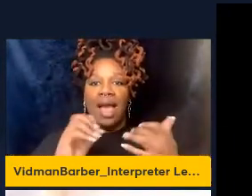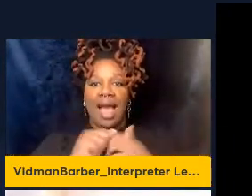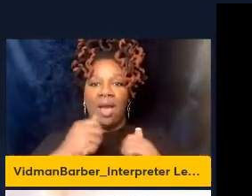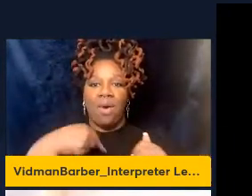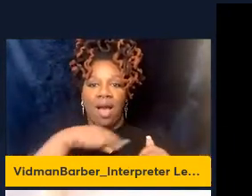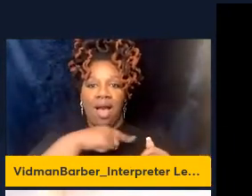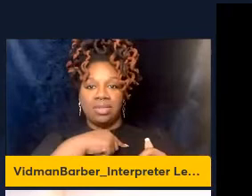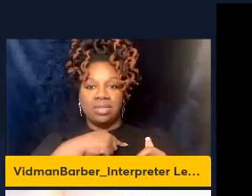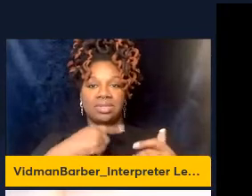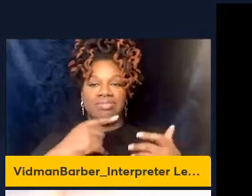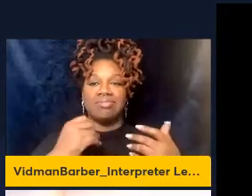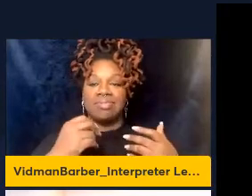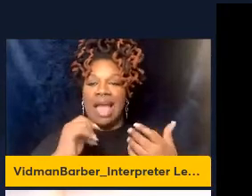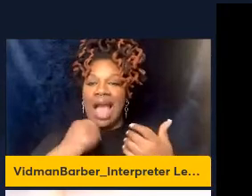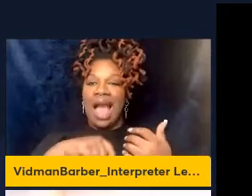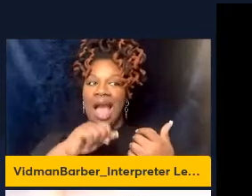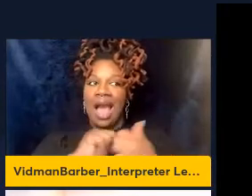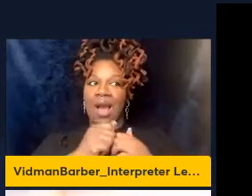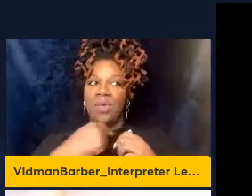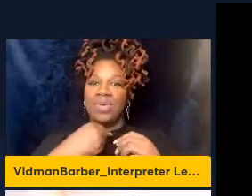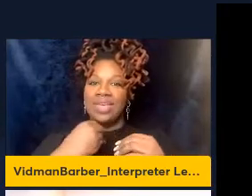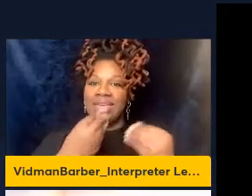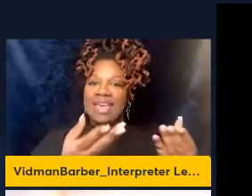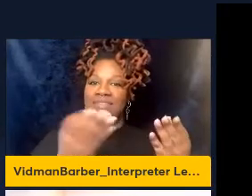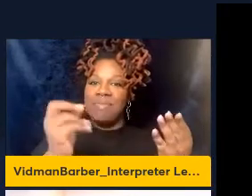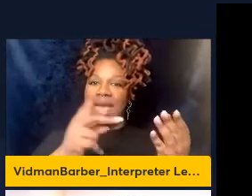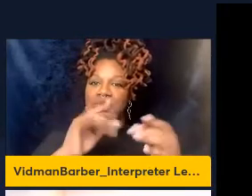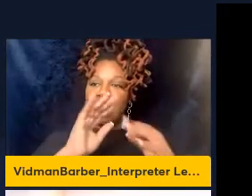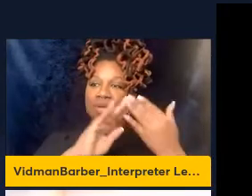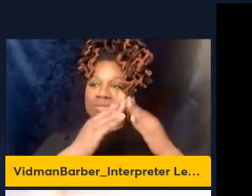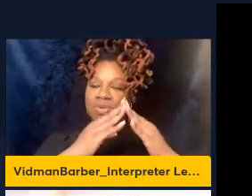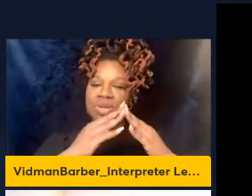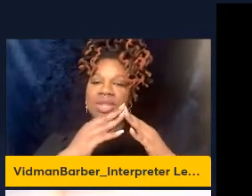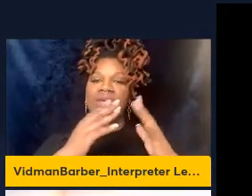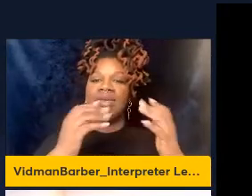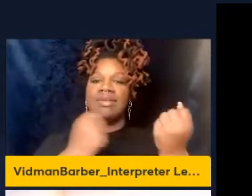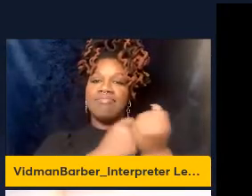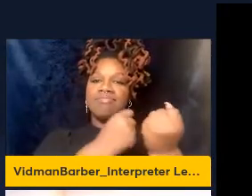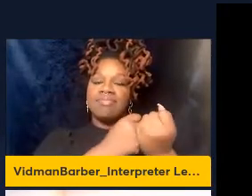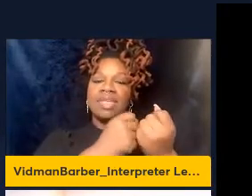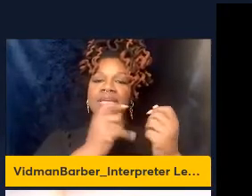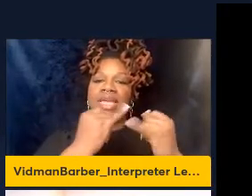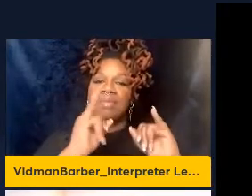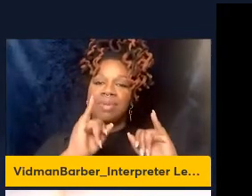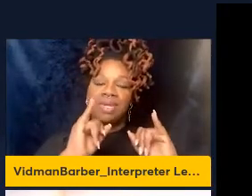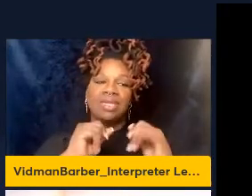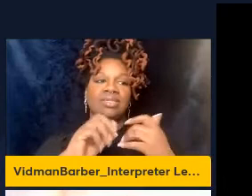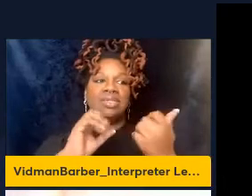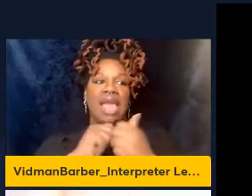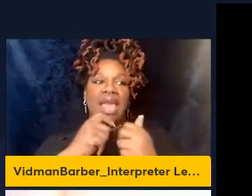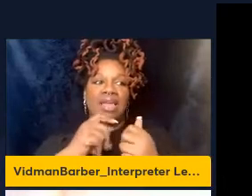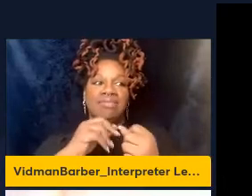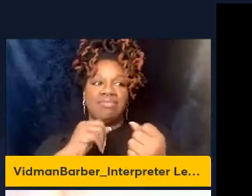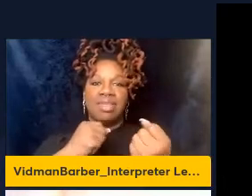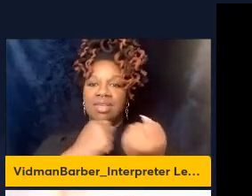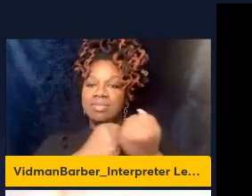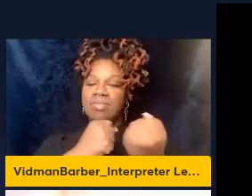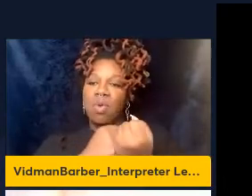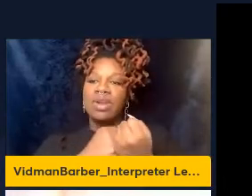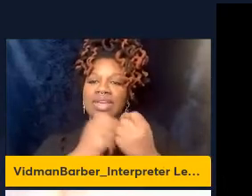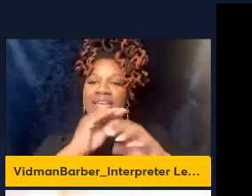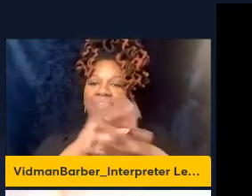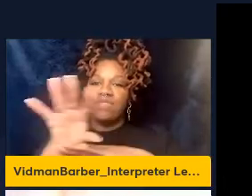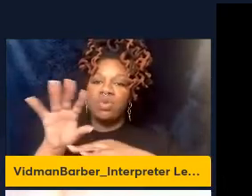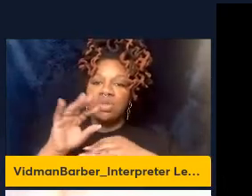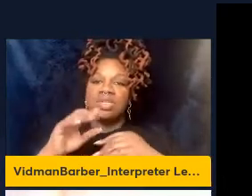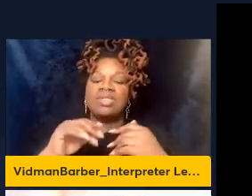basically giving back to our community, driving independence, also using the power that we have in our spheres of influences, kind of jumping off of what Dr. Cherie